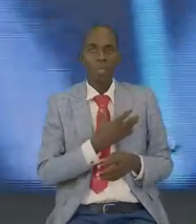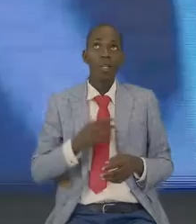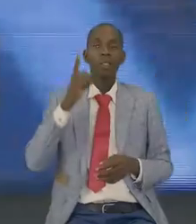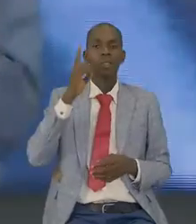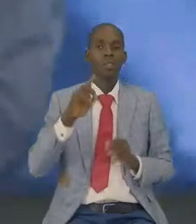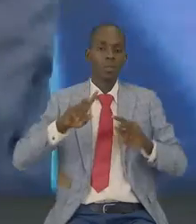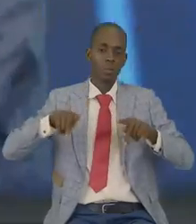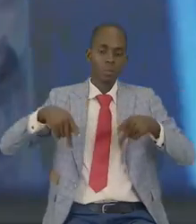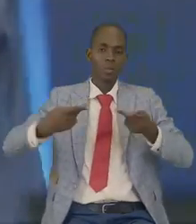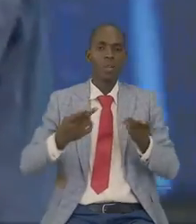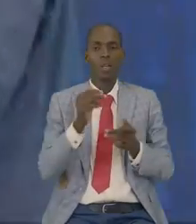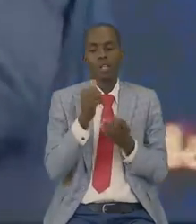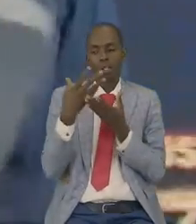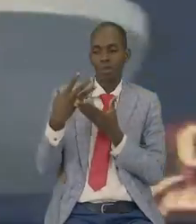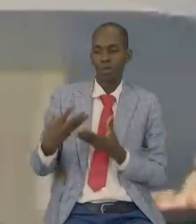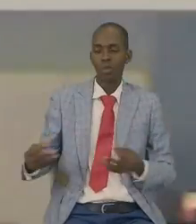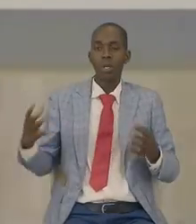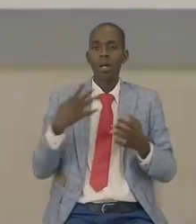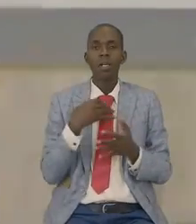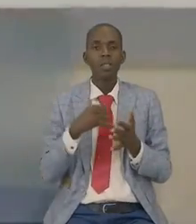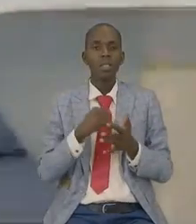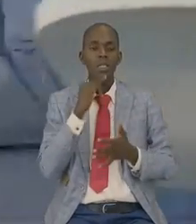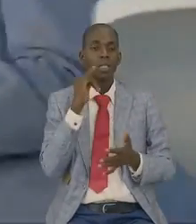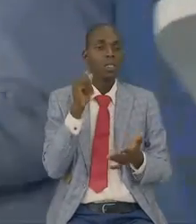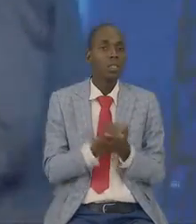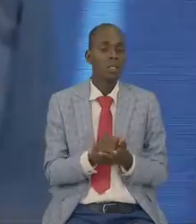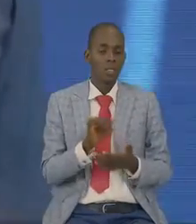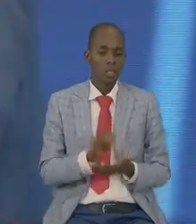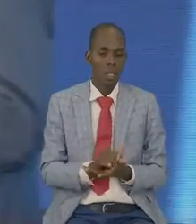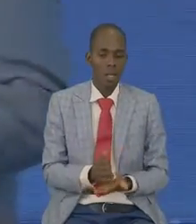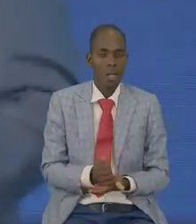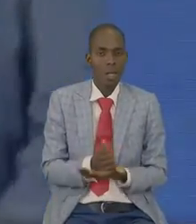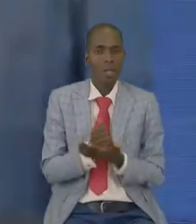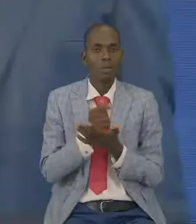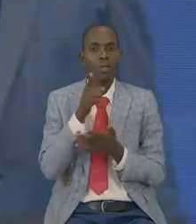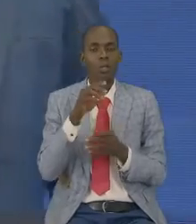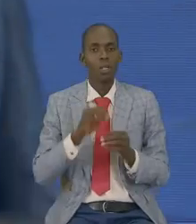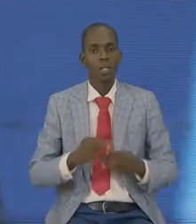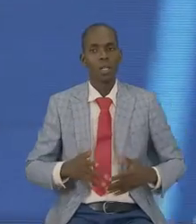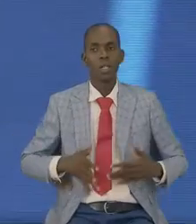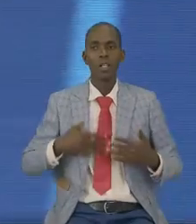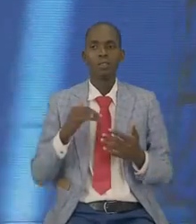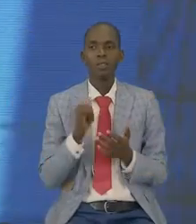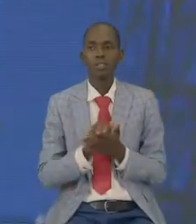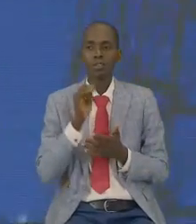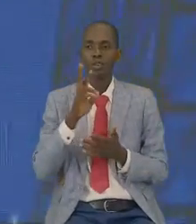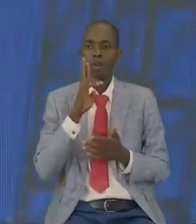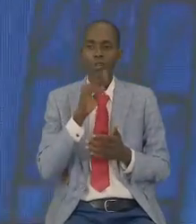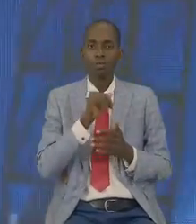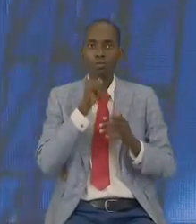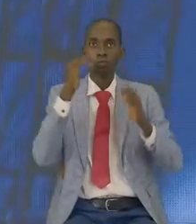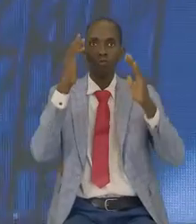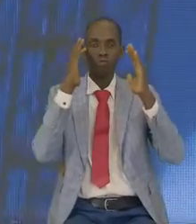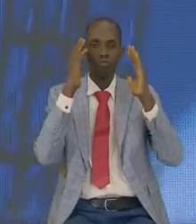a solution. And it is that helps you in life, that you're not